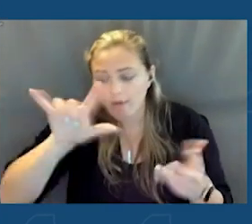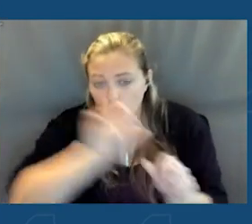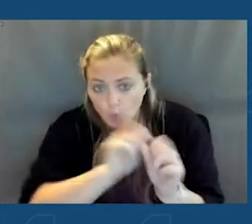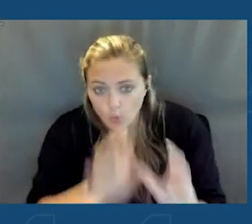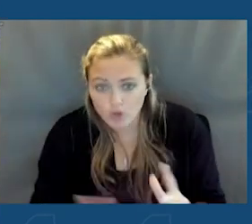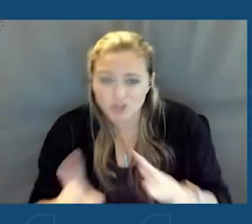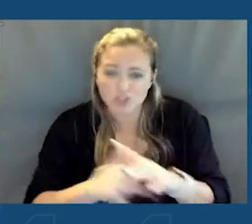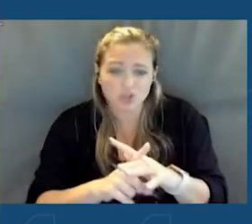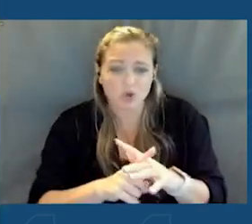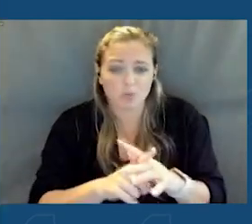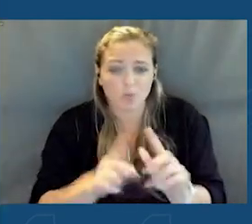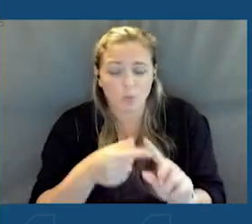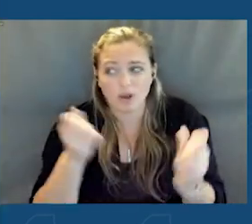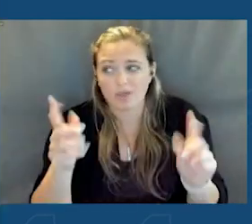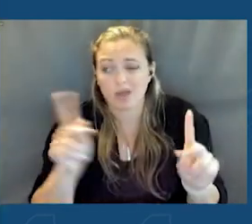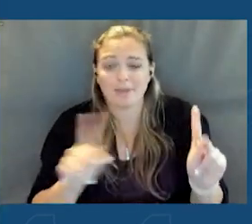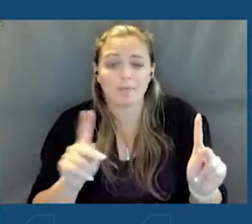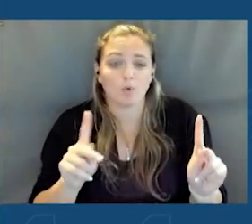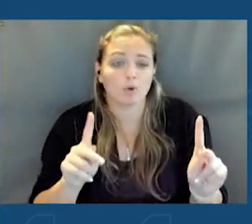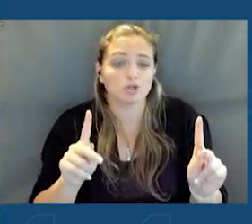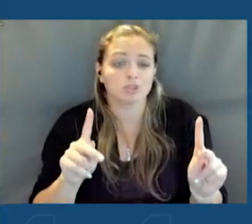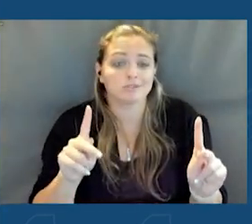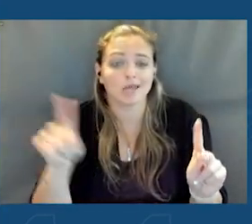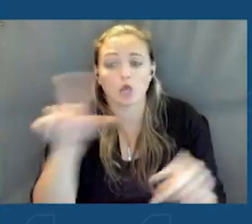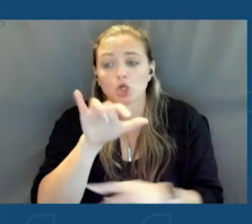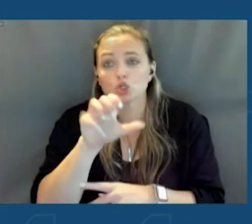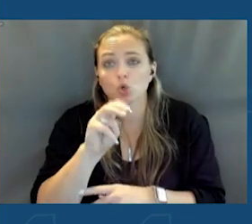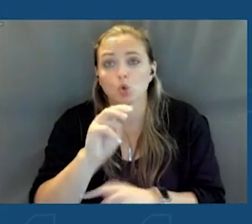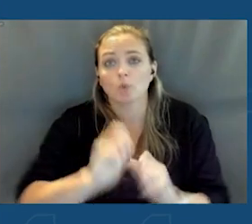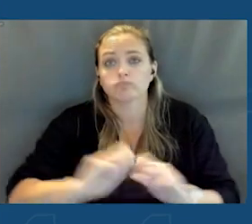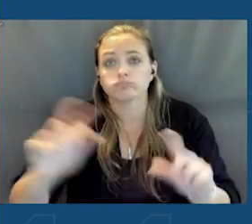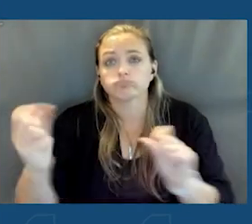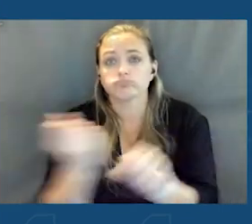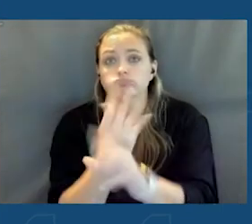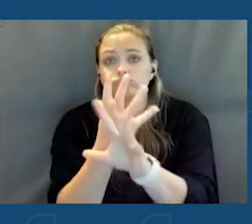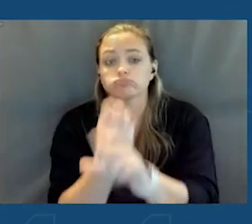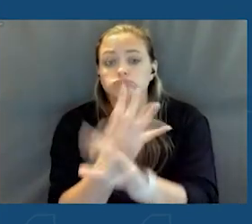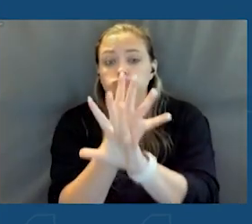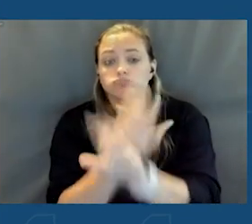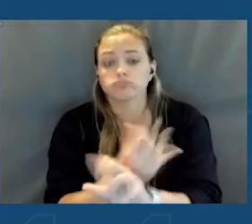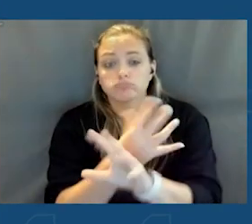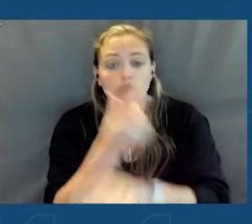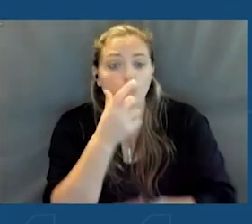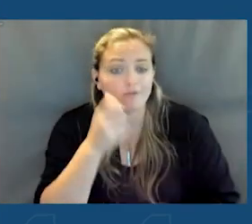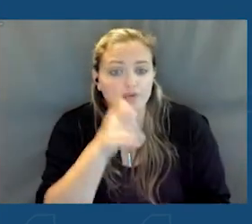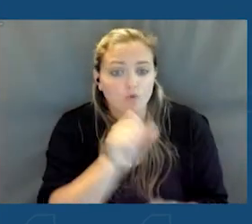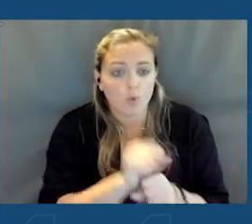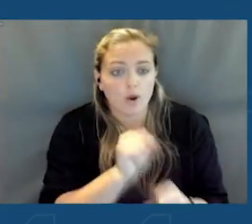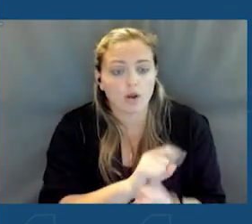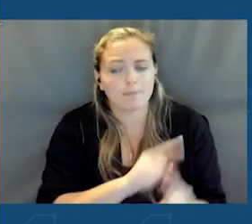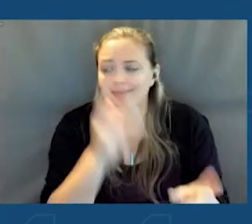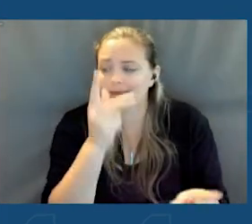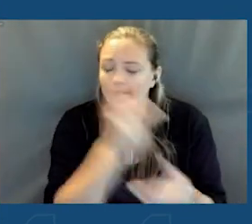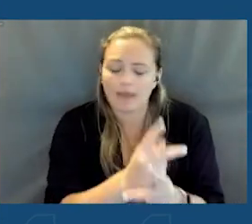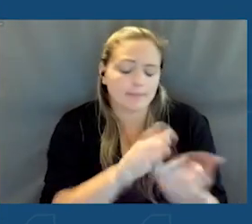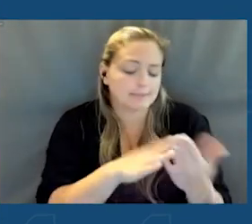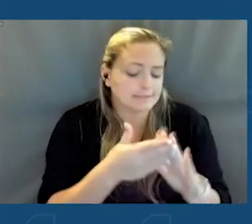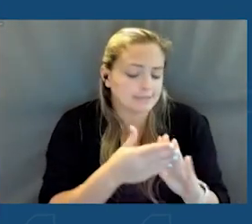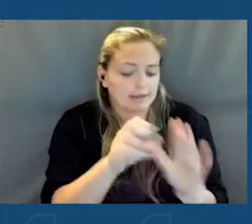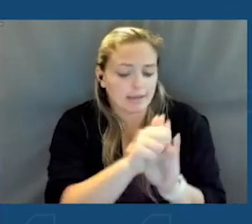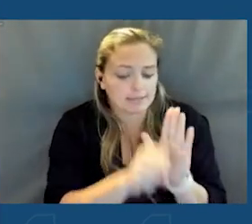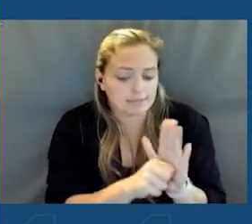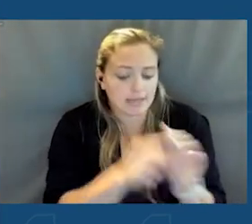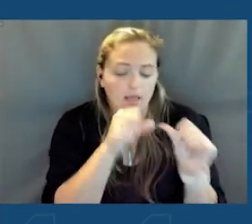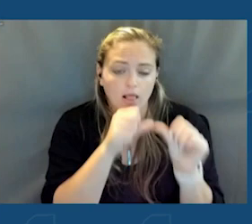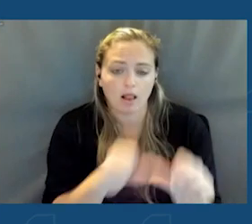lot of people were just zooming into life. And so we honor them every single day. And they literally kept this city and this state moving. So when I think about